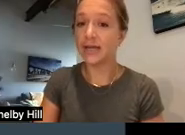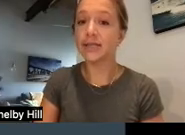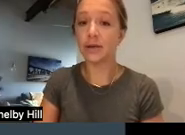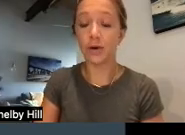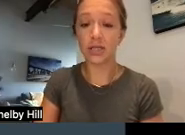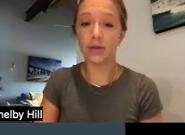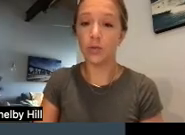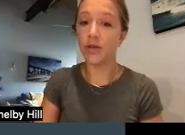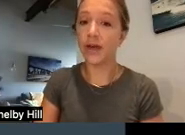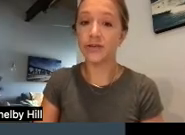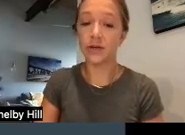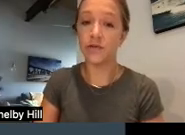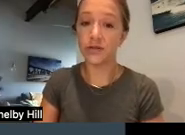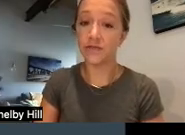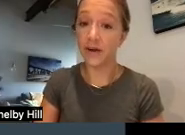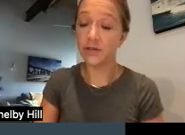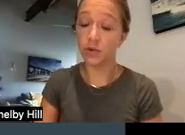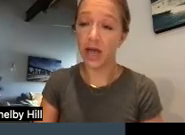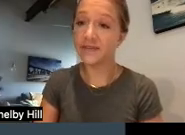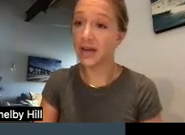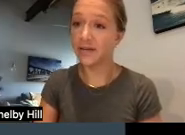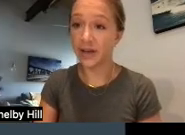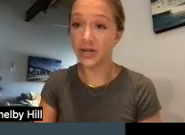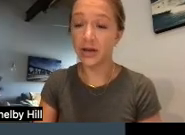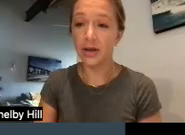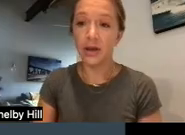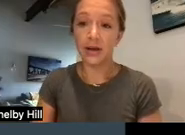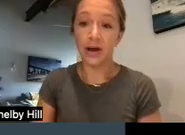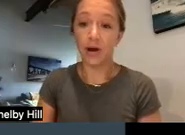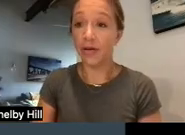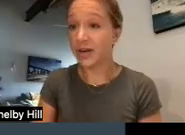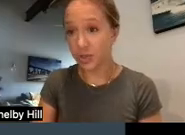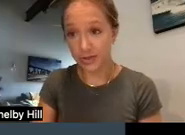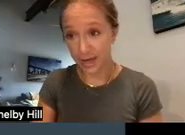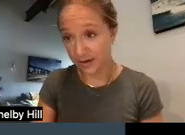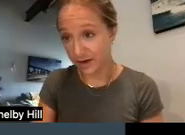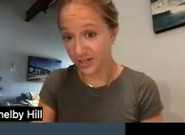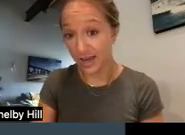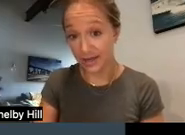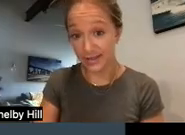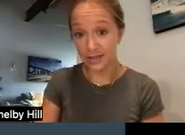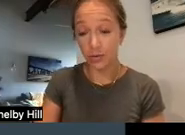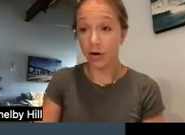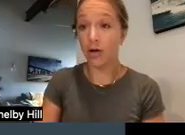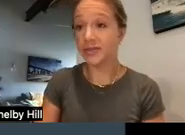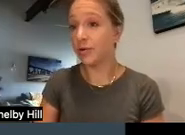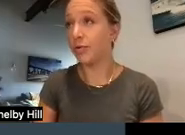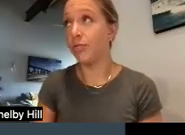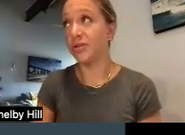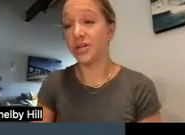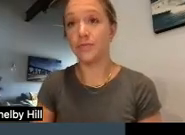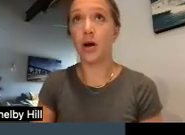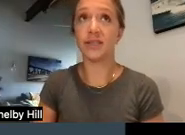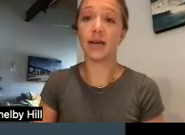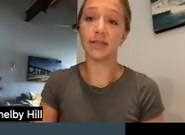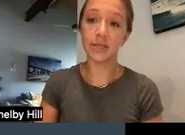United States, and approximately 1,000 of those survivors will have sign aphasia. Now, I'll get into what sign aphasia is. We also